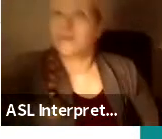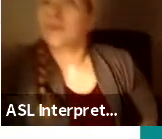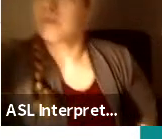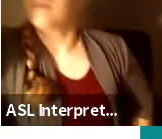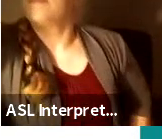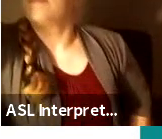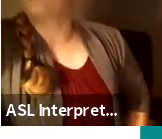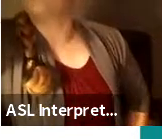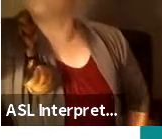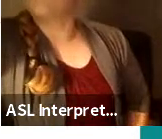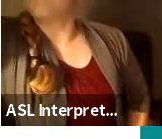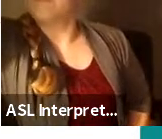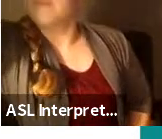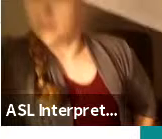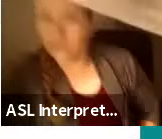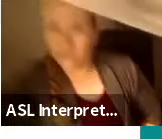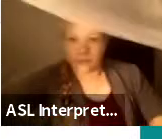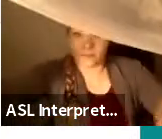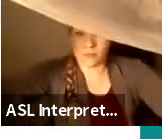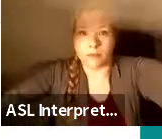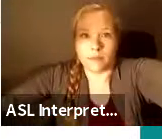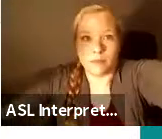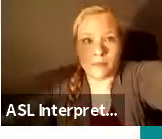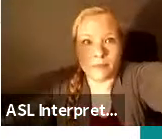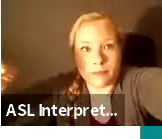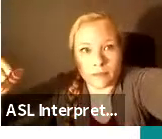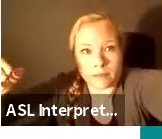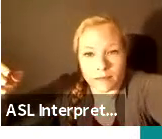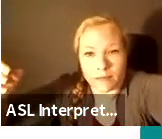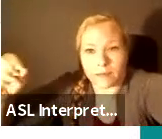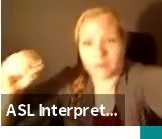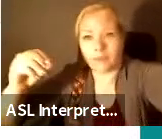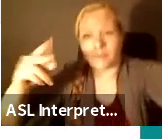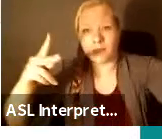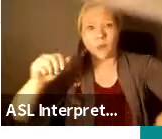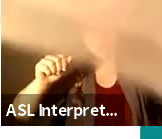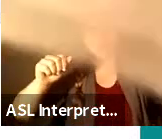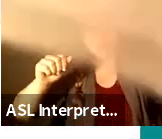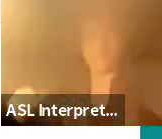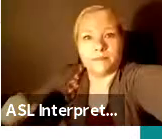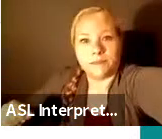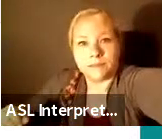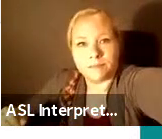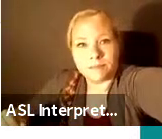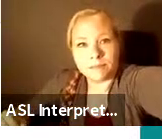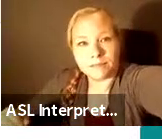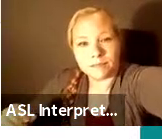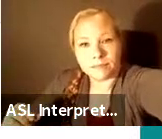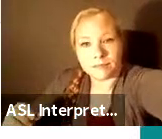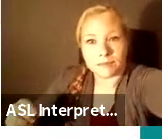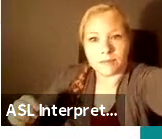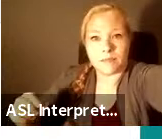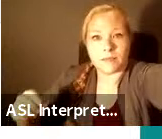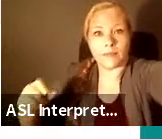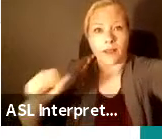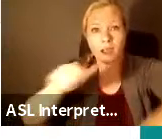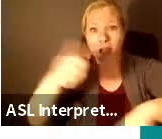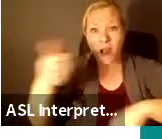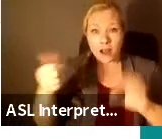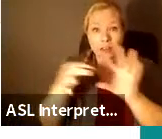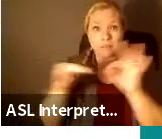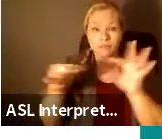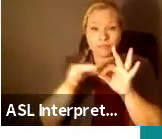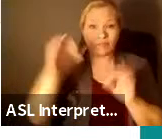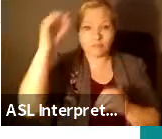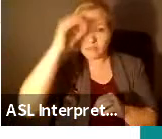Okay, any other general comments, thoughts, questions on downtown Vancouver and the shared use path? And again, we're going to come back to